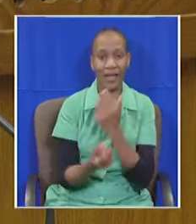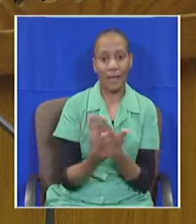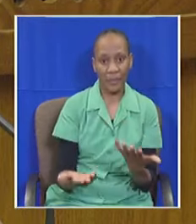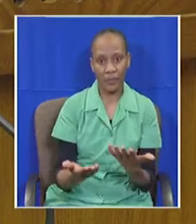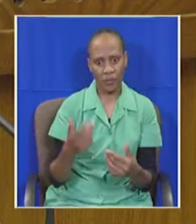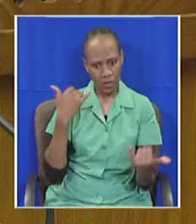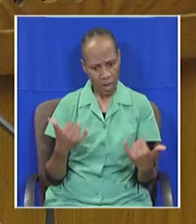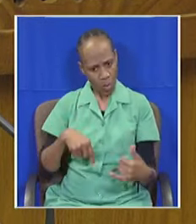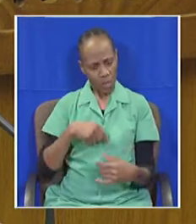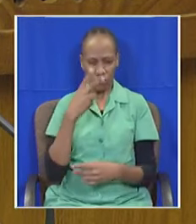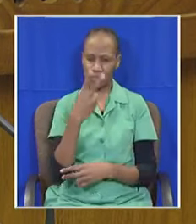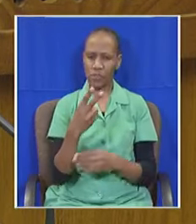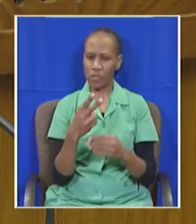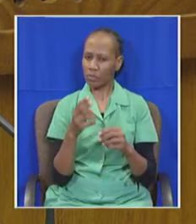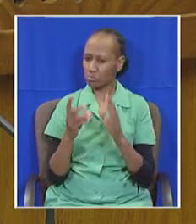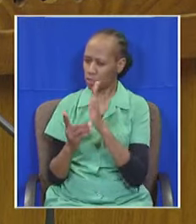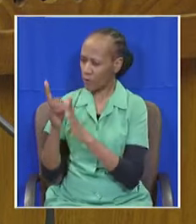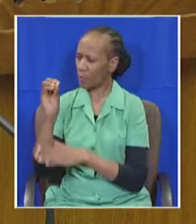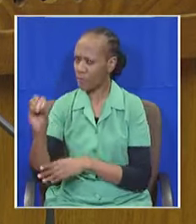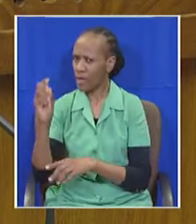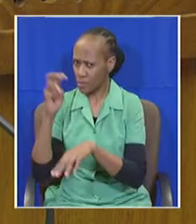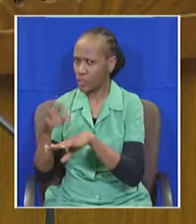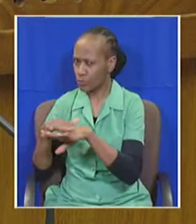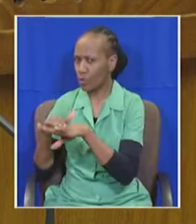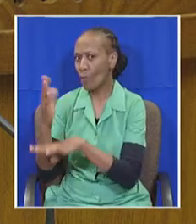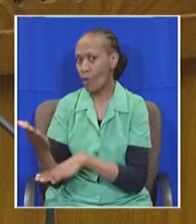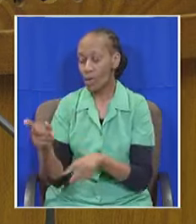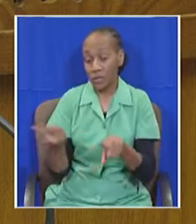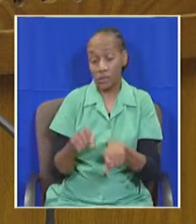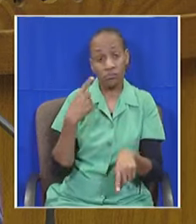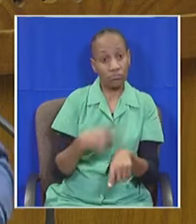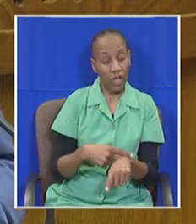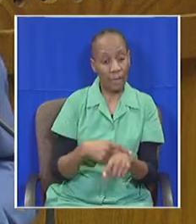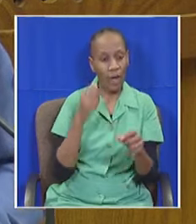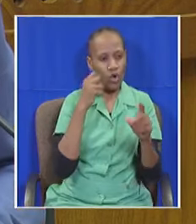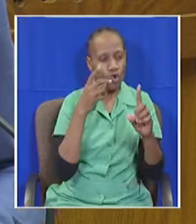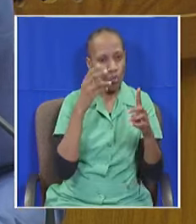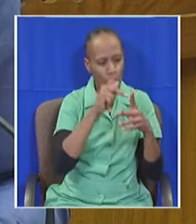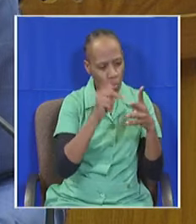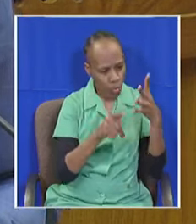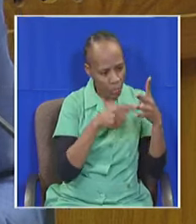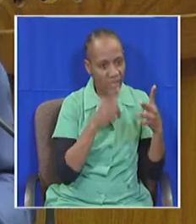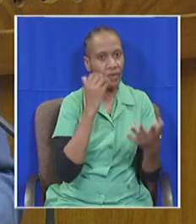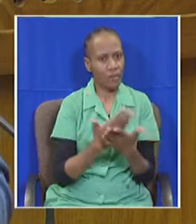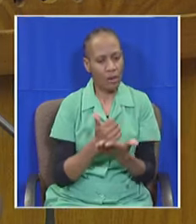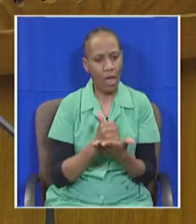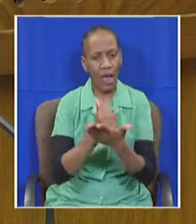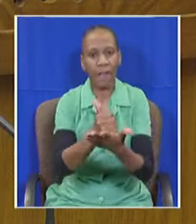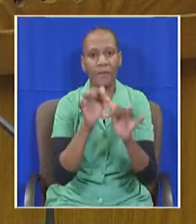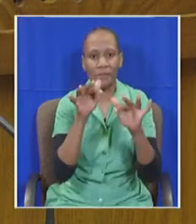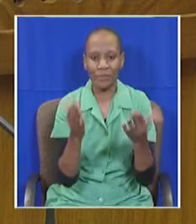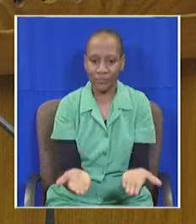to identify the gap for development and actively pursue the objectives that seek to uplift our people